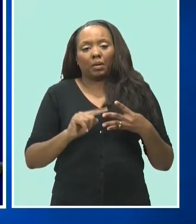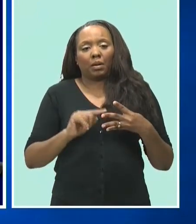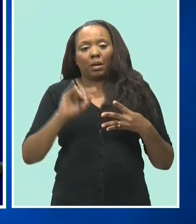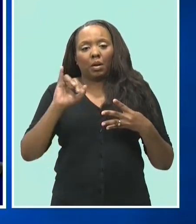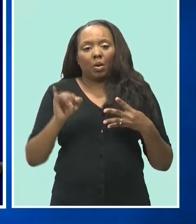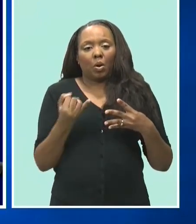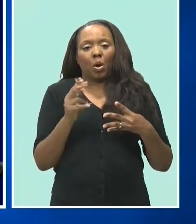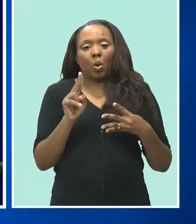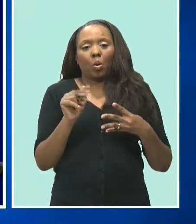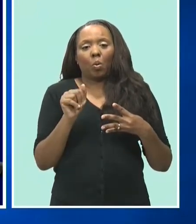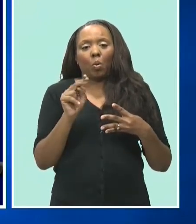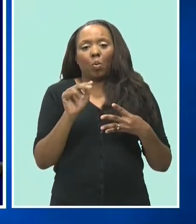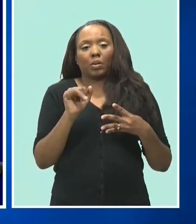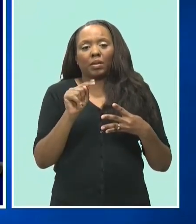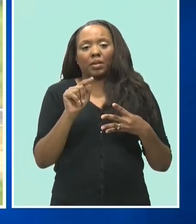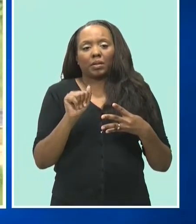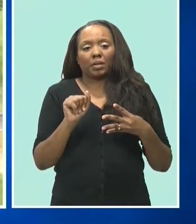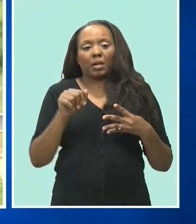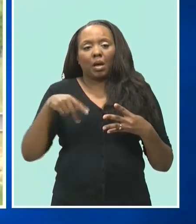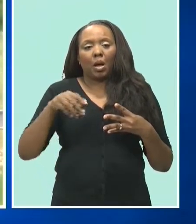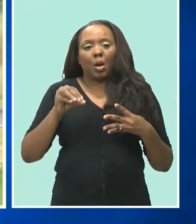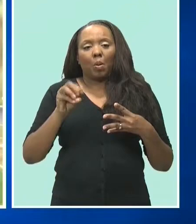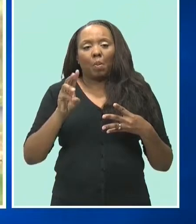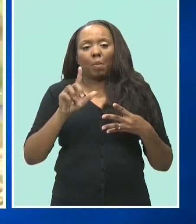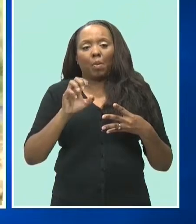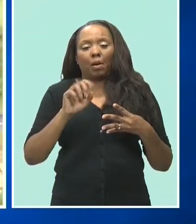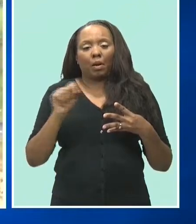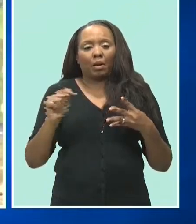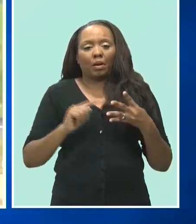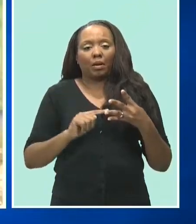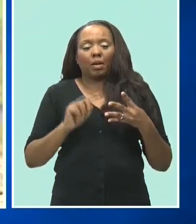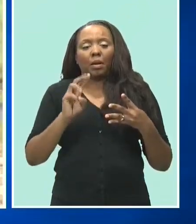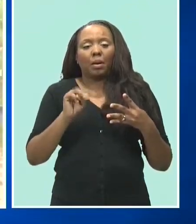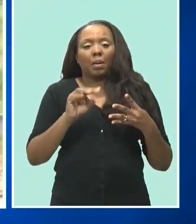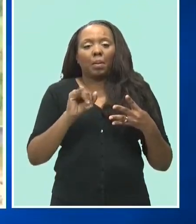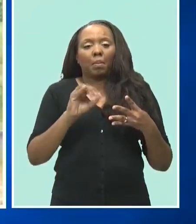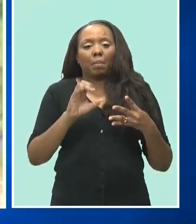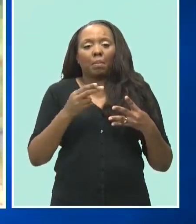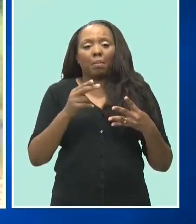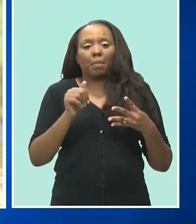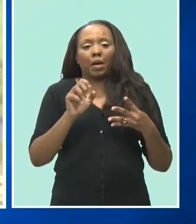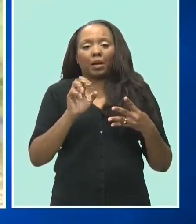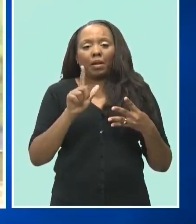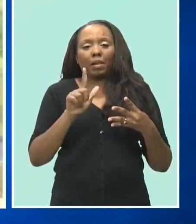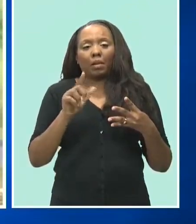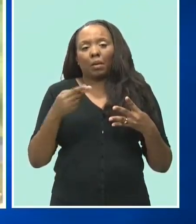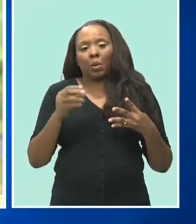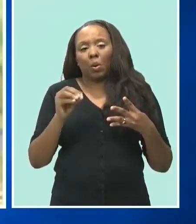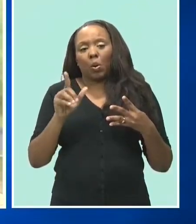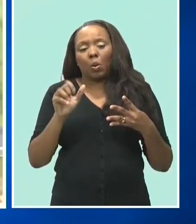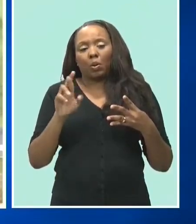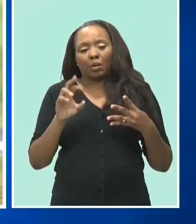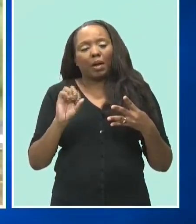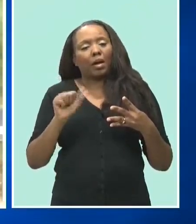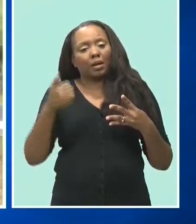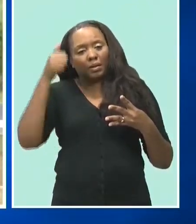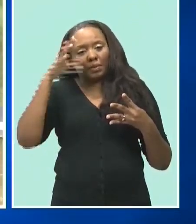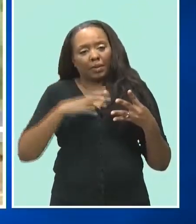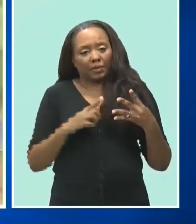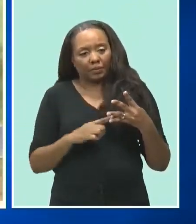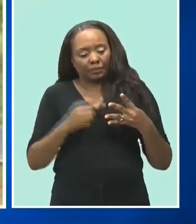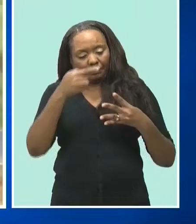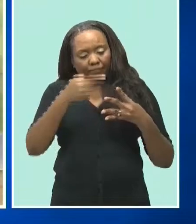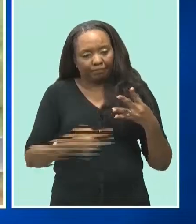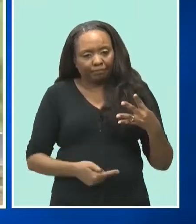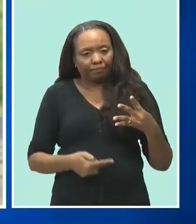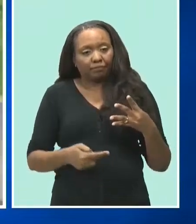Juanita Thornton Powlett, Michael Holder, and Robert Riley. The airline stressed that the 4 Barbadian members were selected for